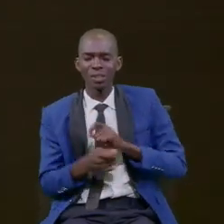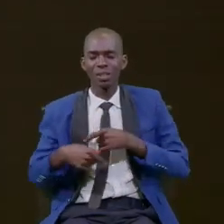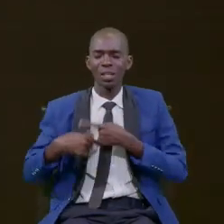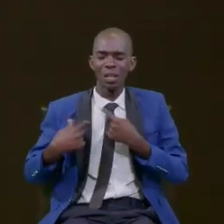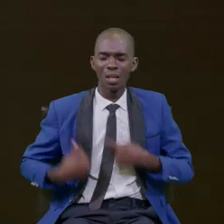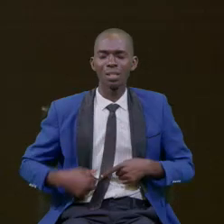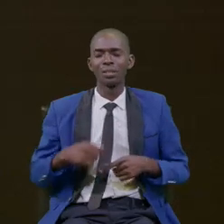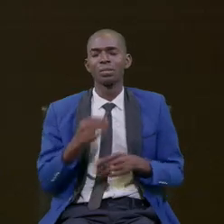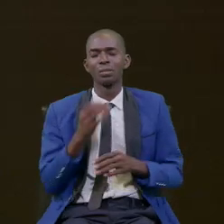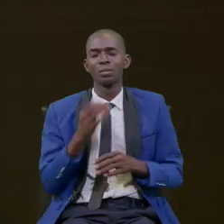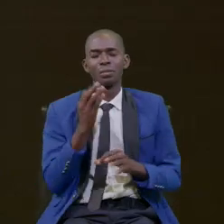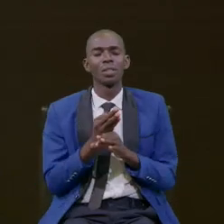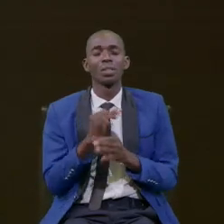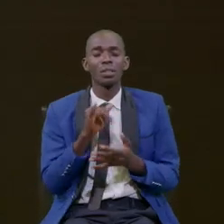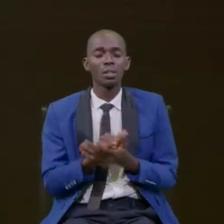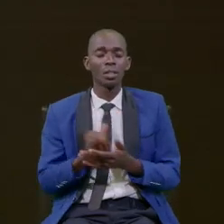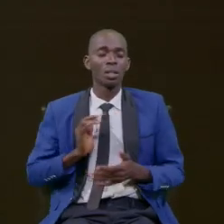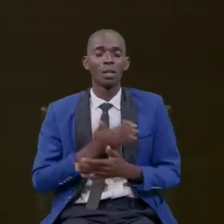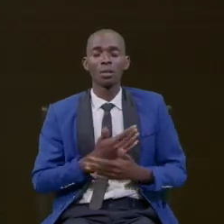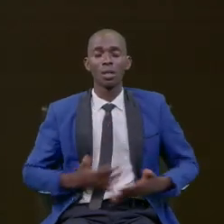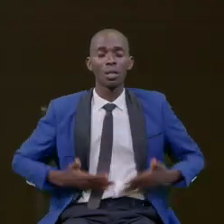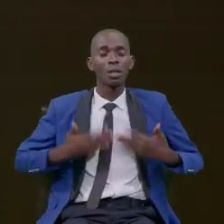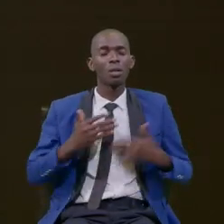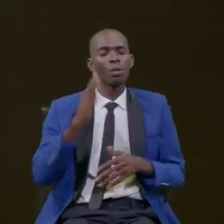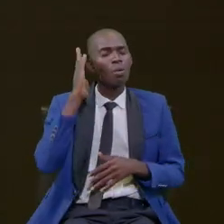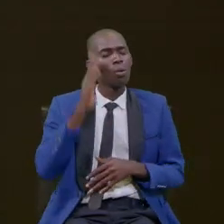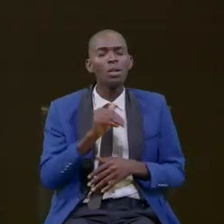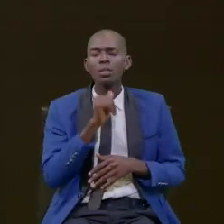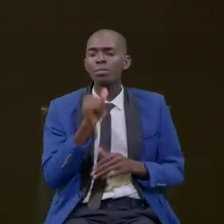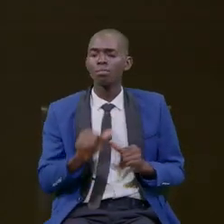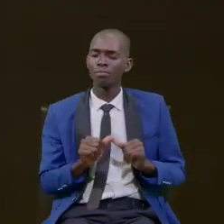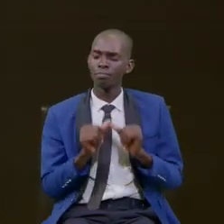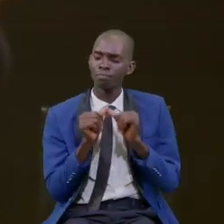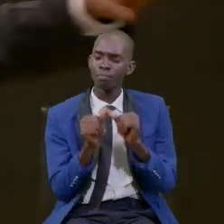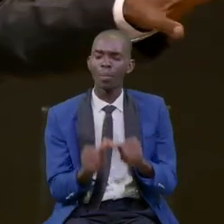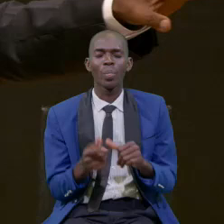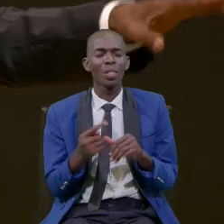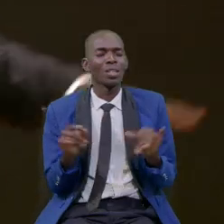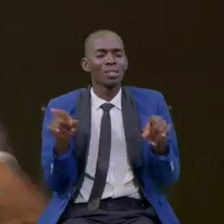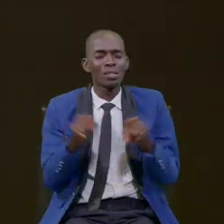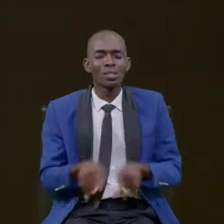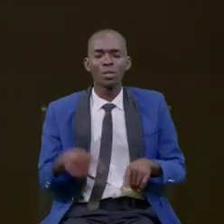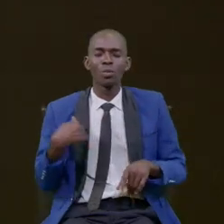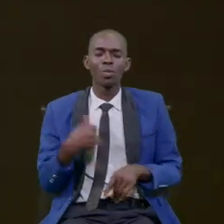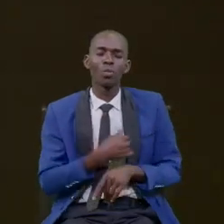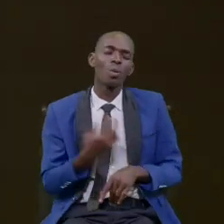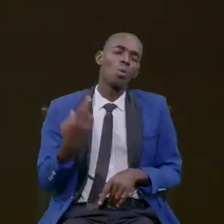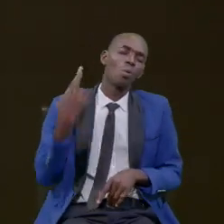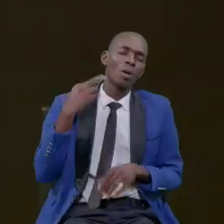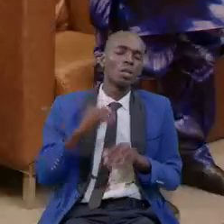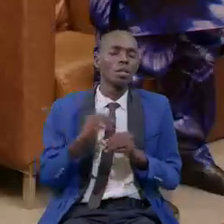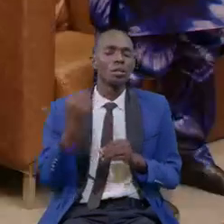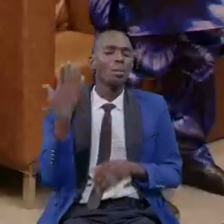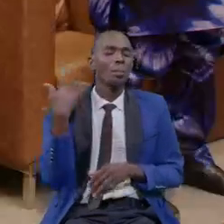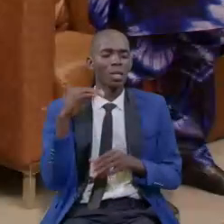heart-transforming faith, that our lives will not remain the way we were in the past, in